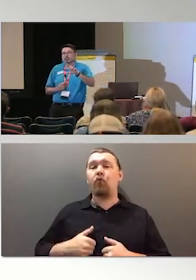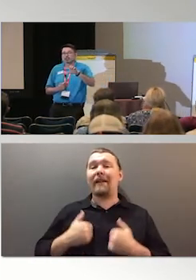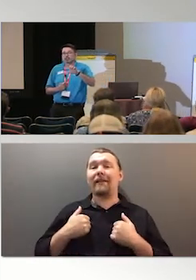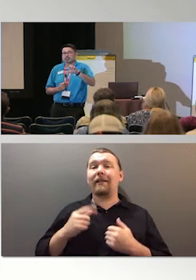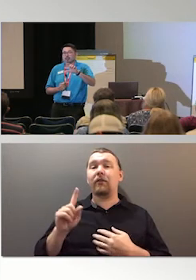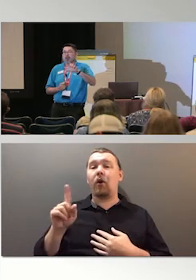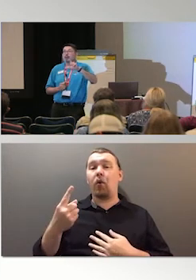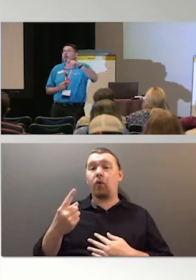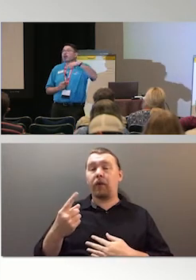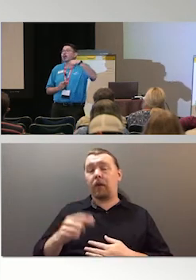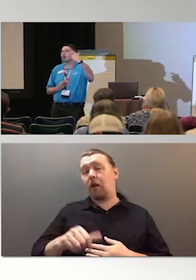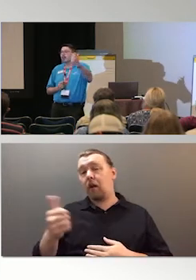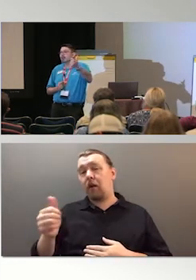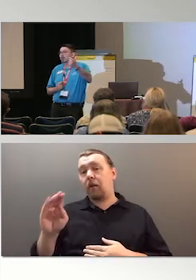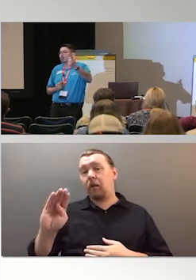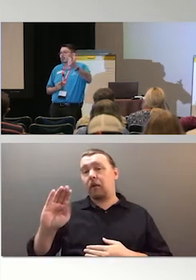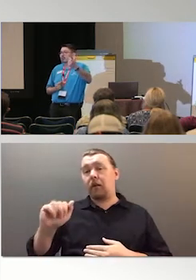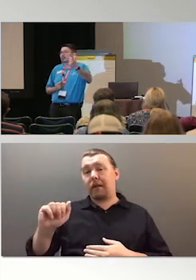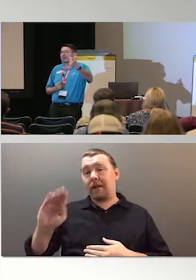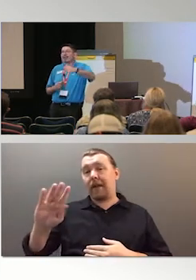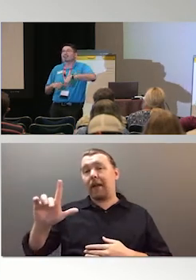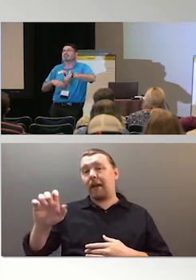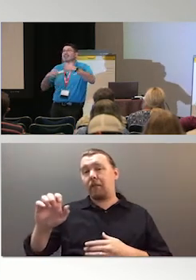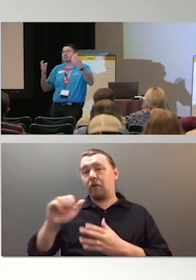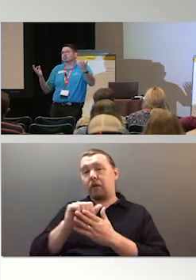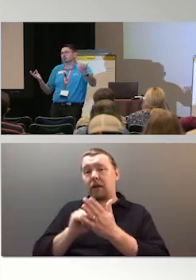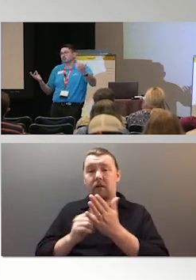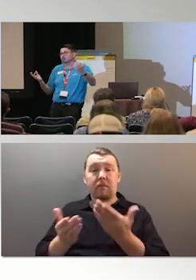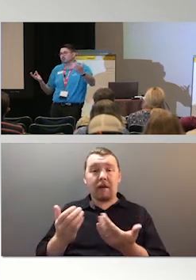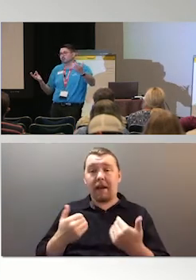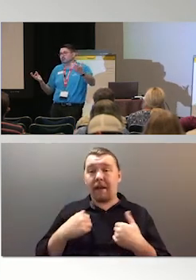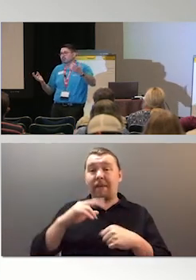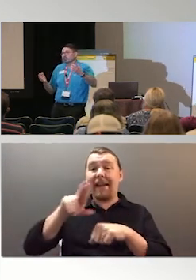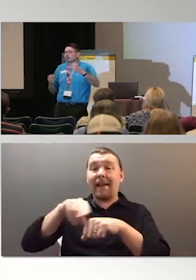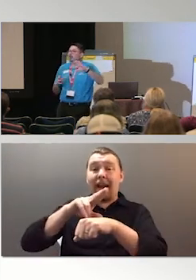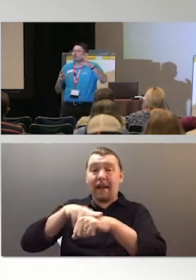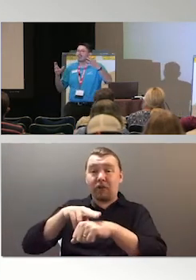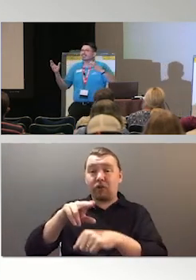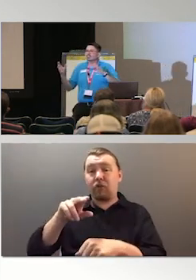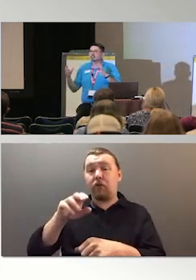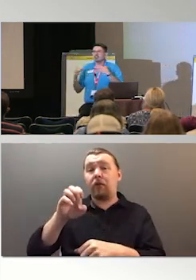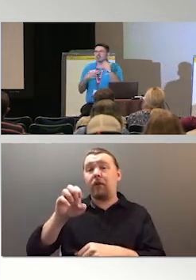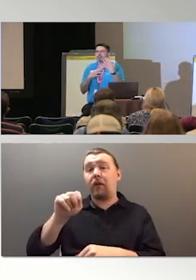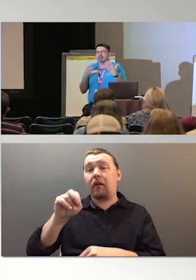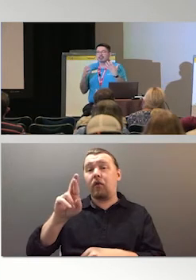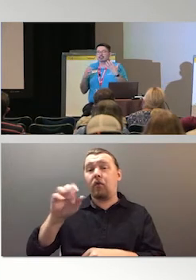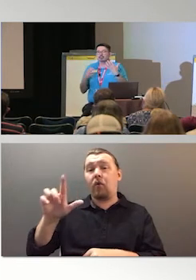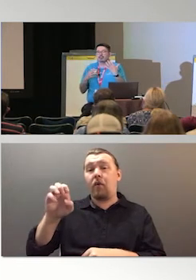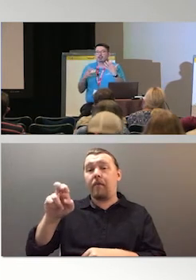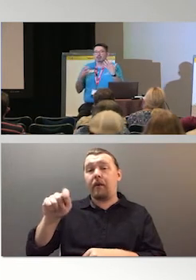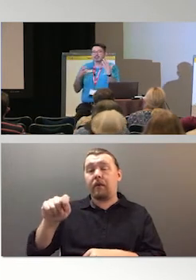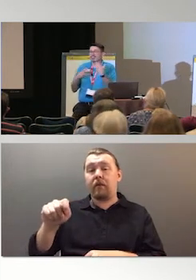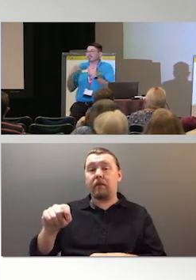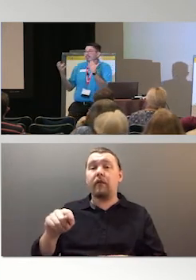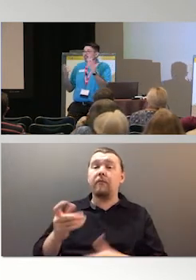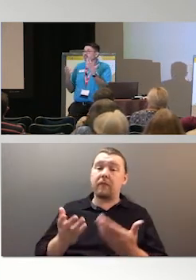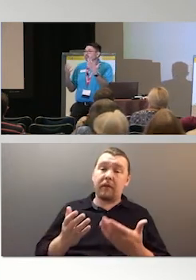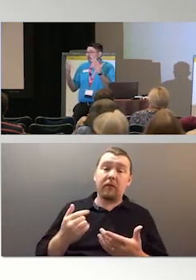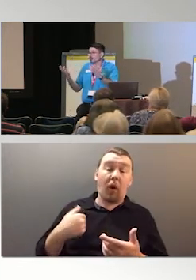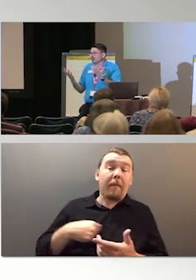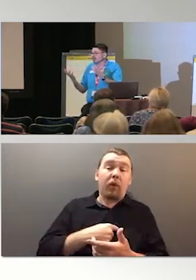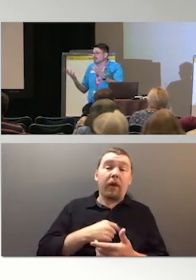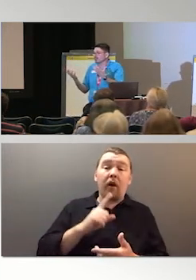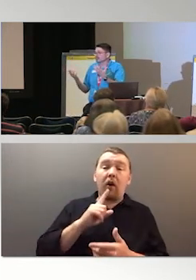only, while other ABLE programs might have national enrollment. And part of that deals to our funding, because we are a